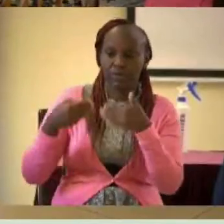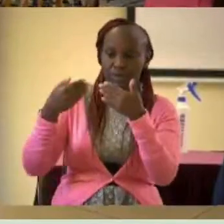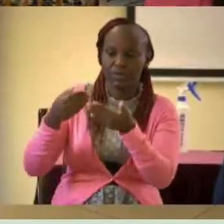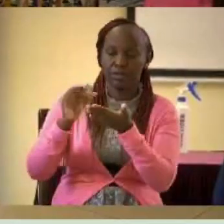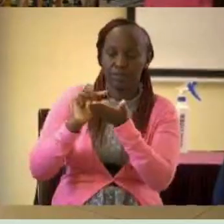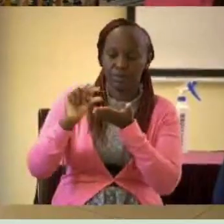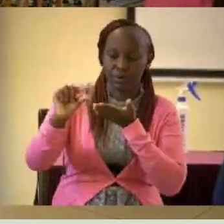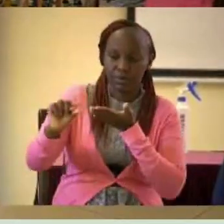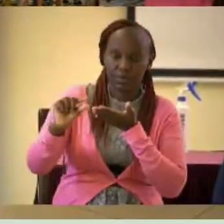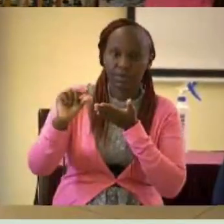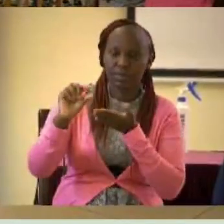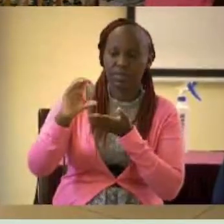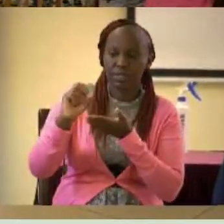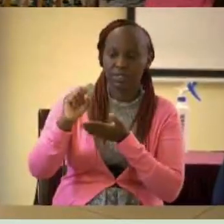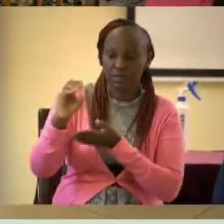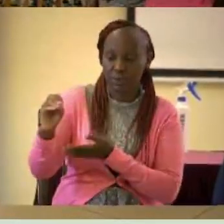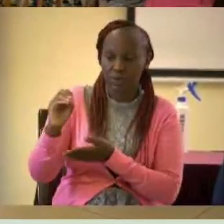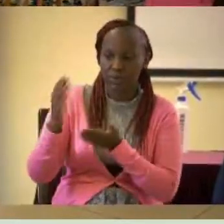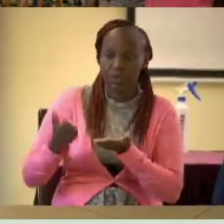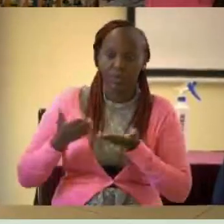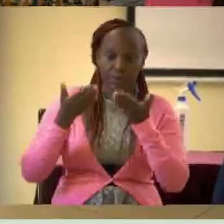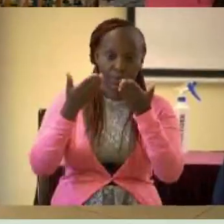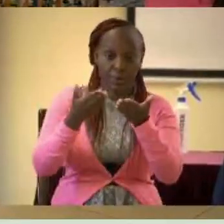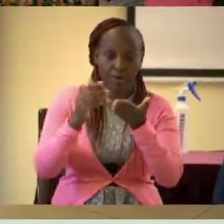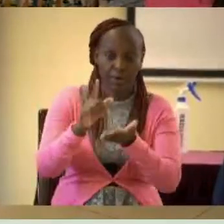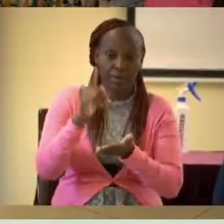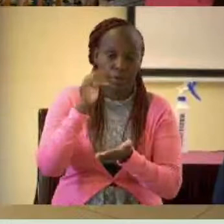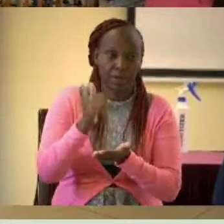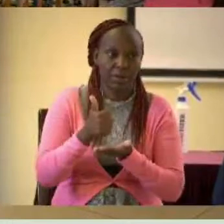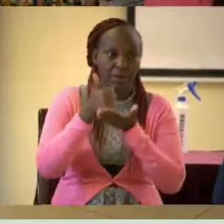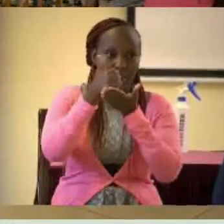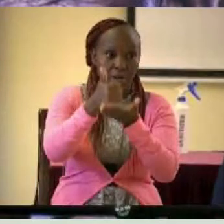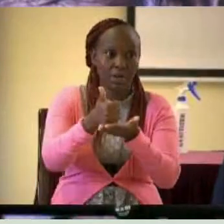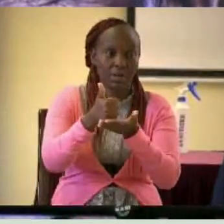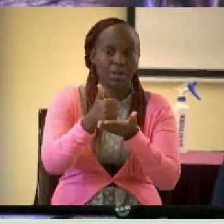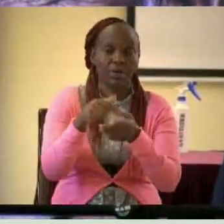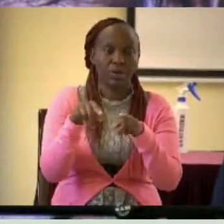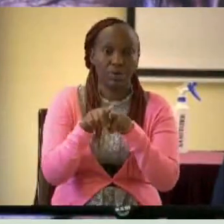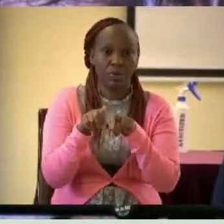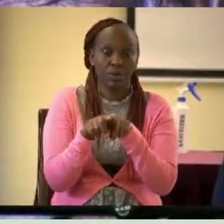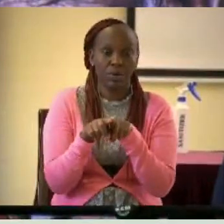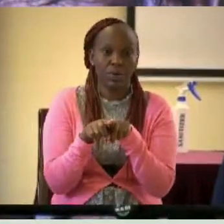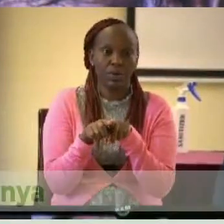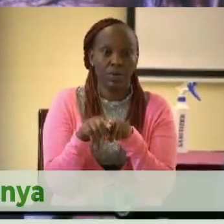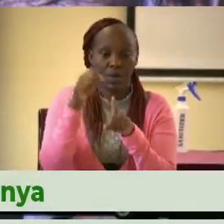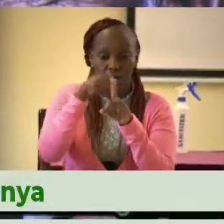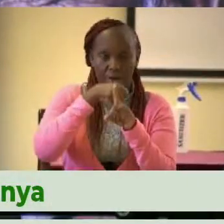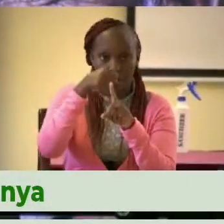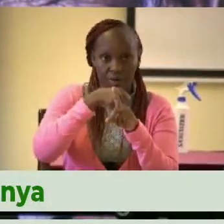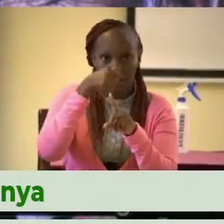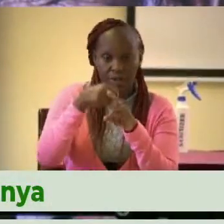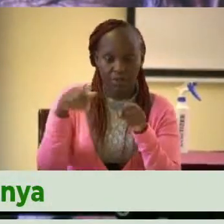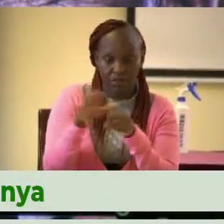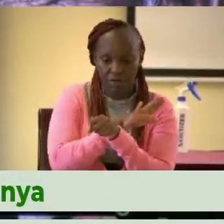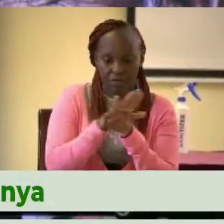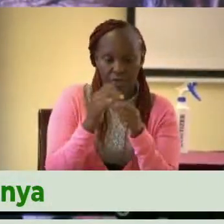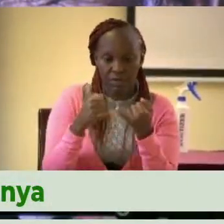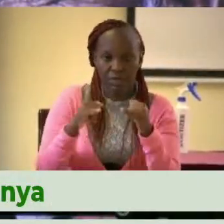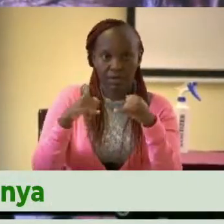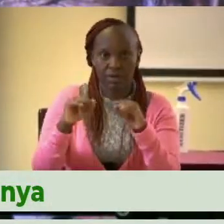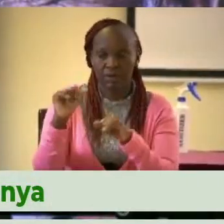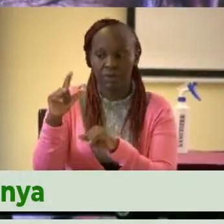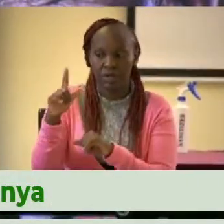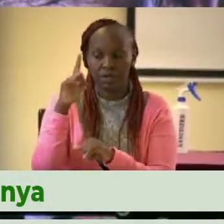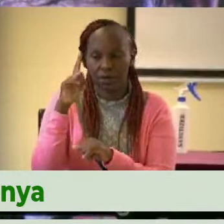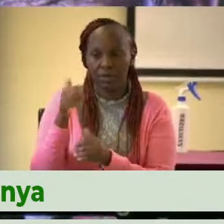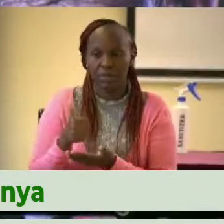to civil society organizations to provide legal aid, as well as advocate for the full implementation of the Legal Aid